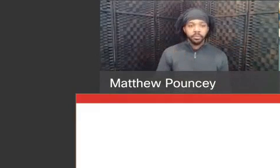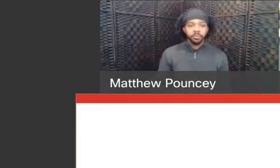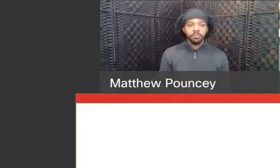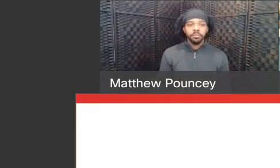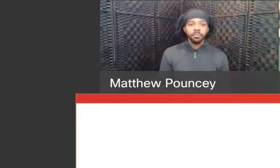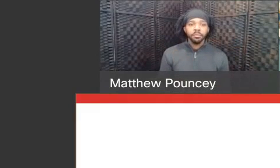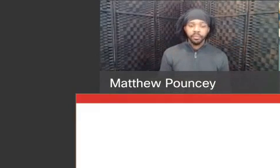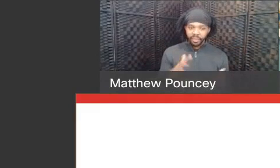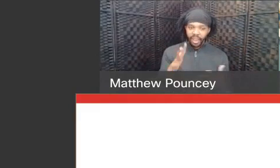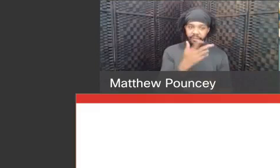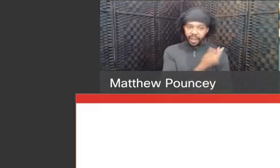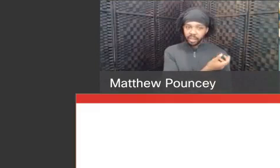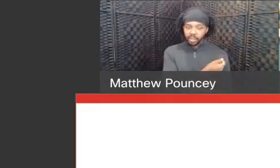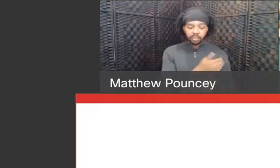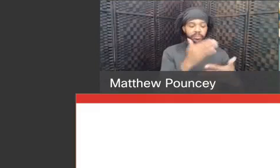have been vaccinated.